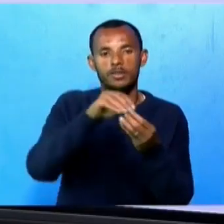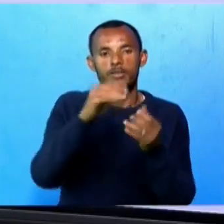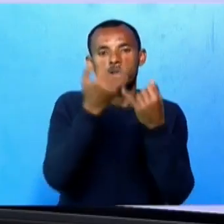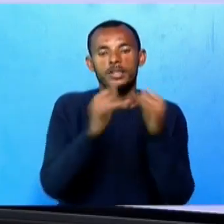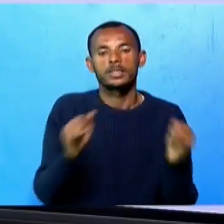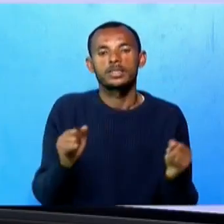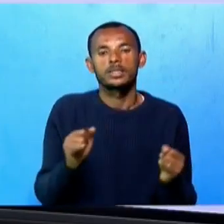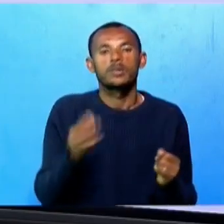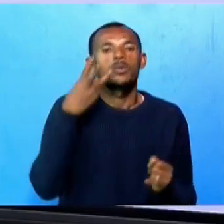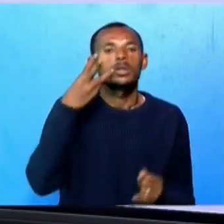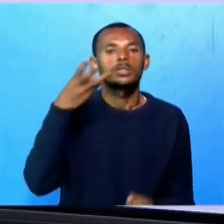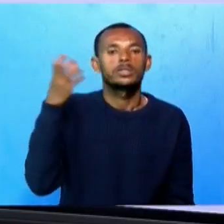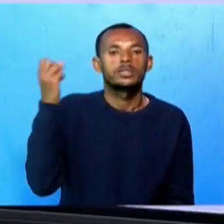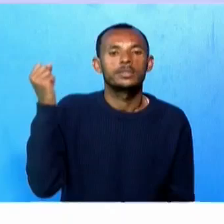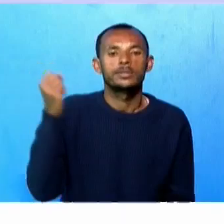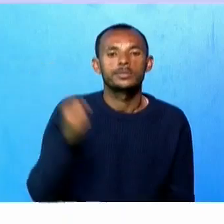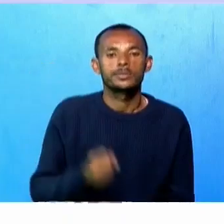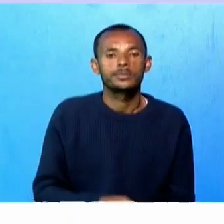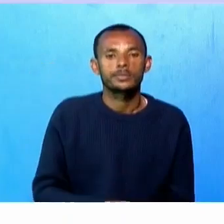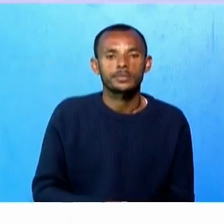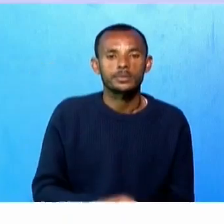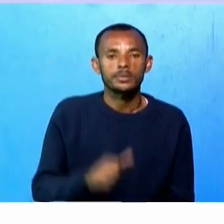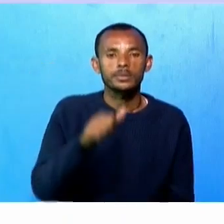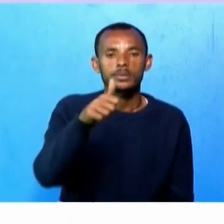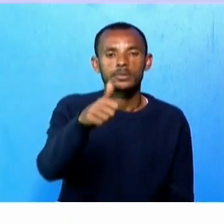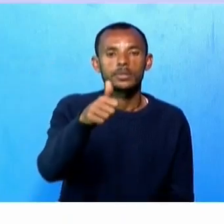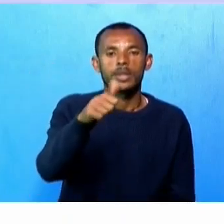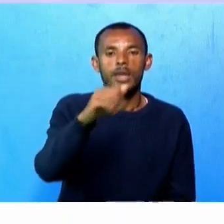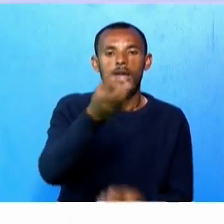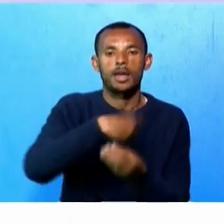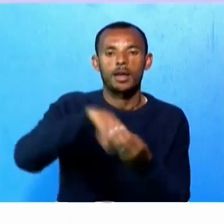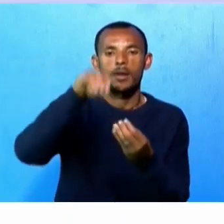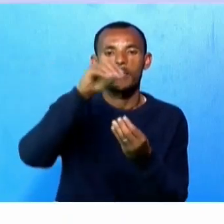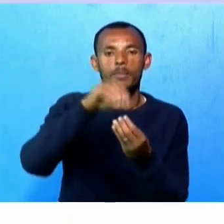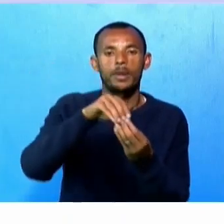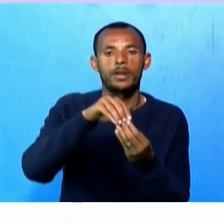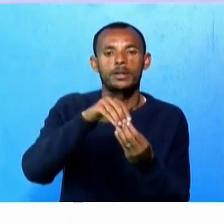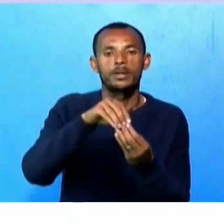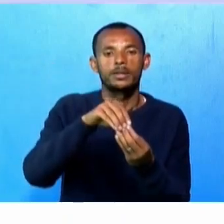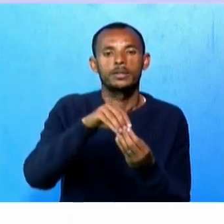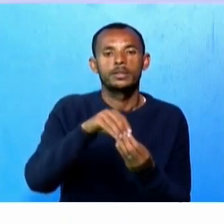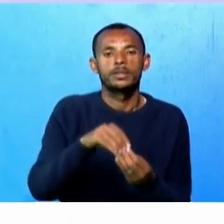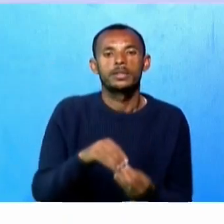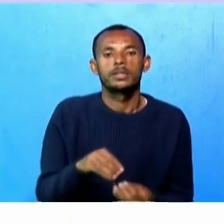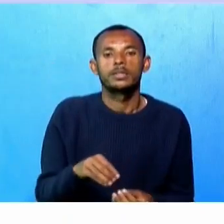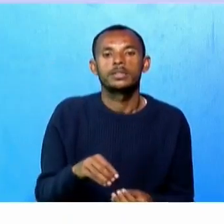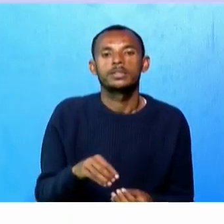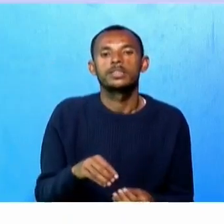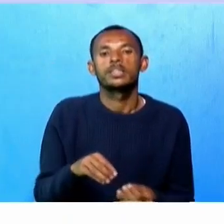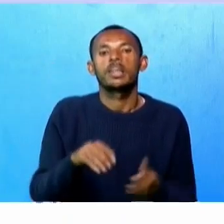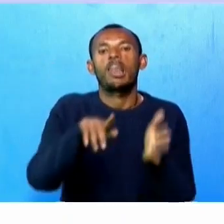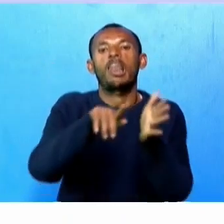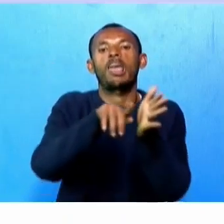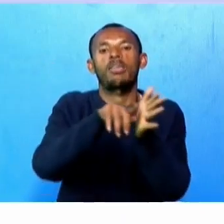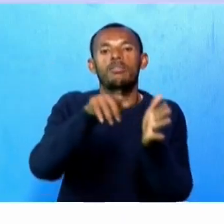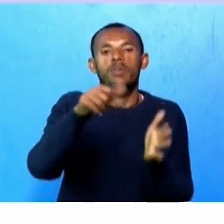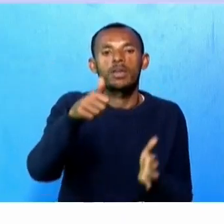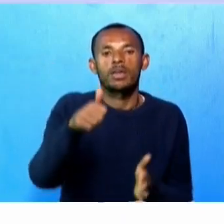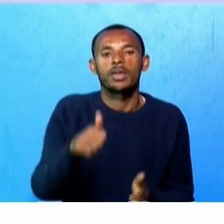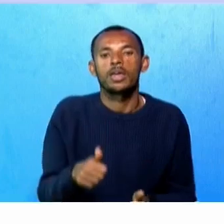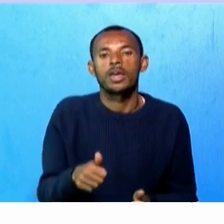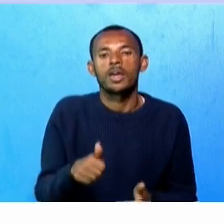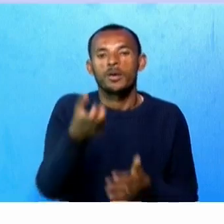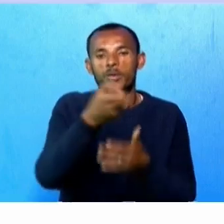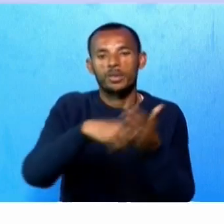fraction was A plus its inverse, its additive inverse